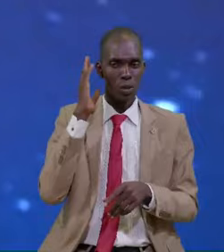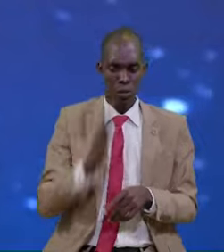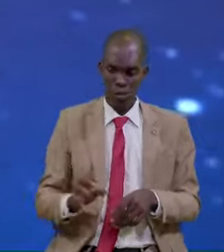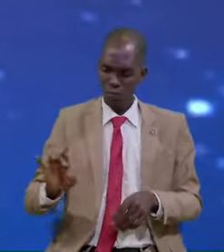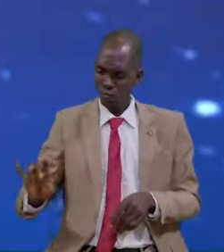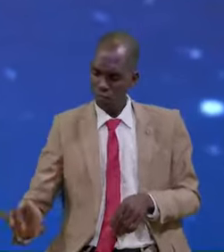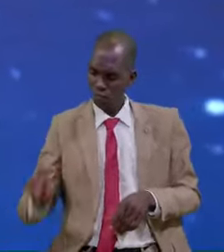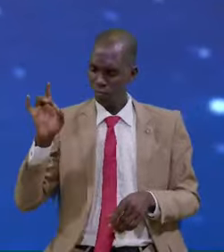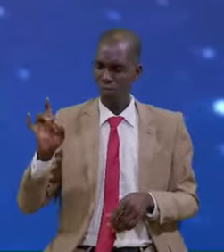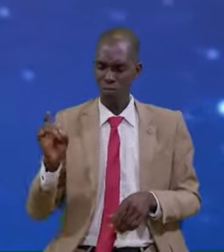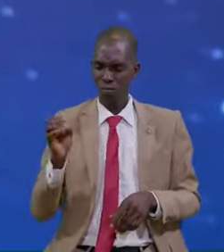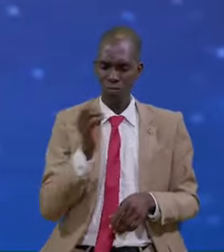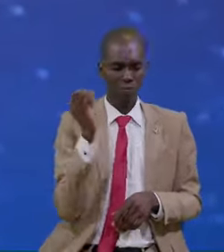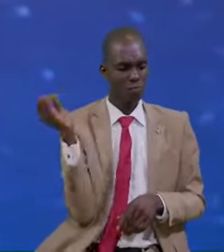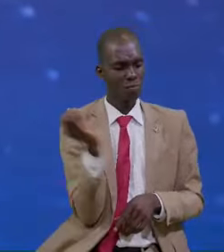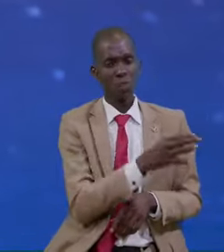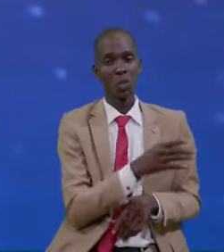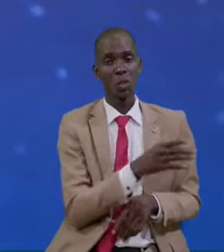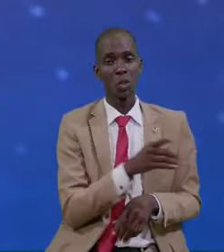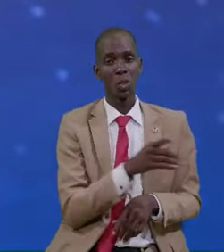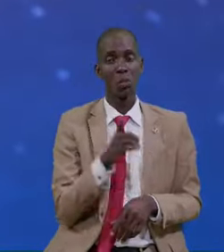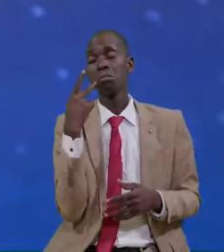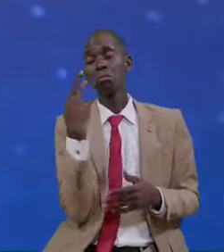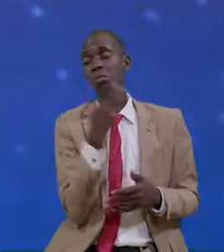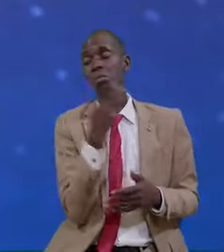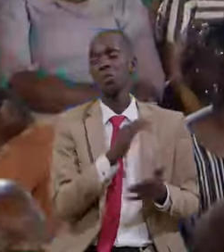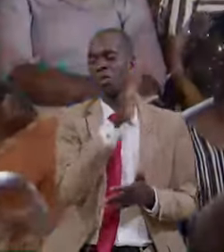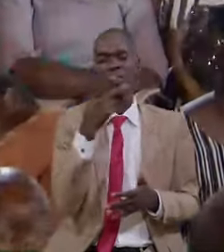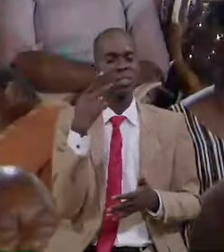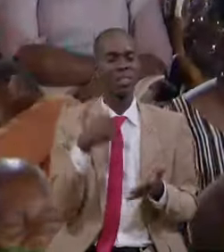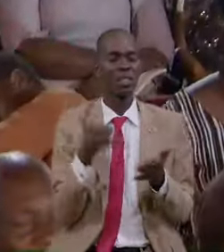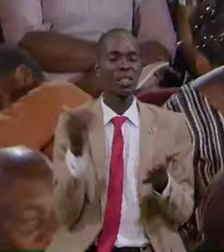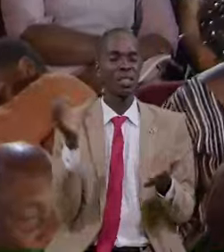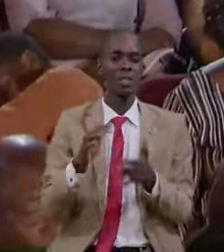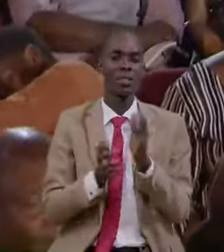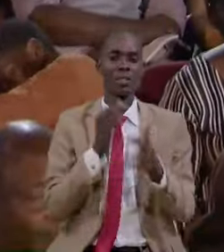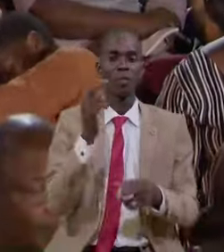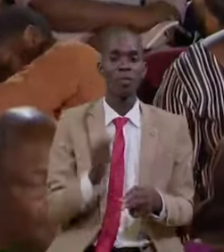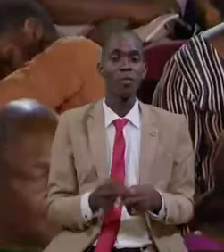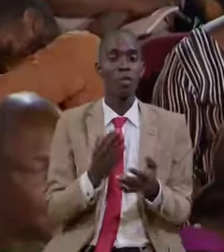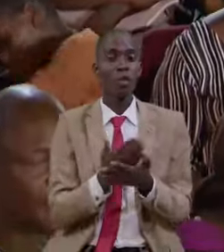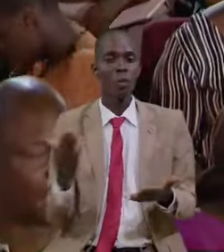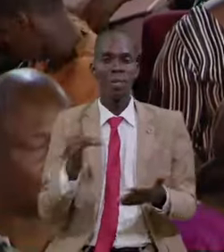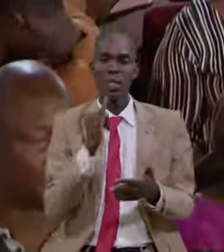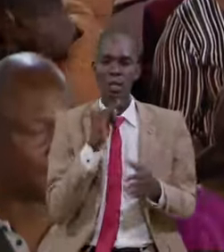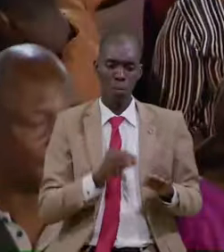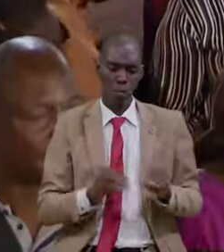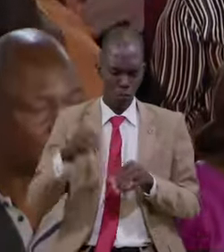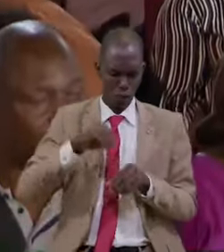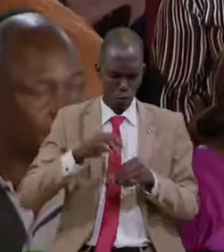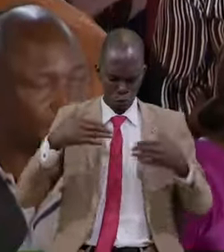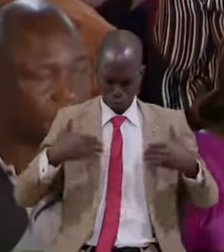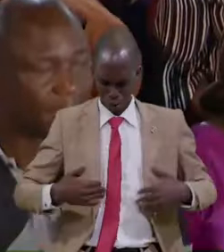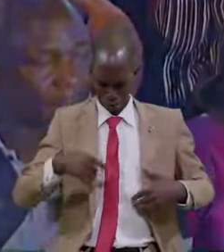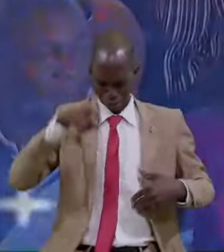it away. You may not even see it, and you'll never see it again in Jesus' name. Something is walking about in the body, whether